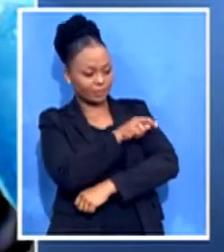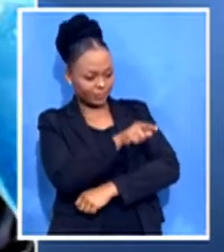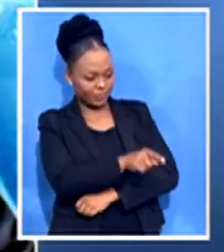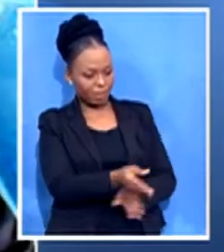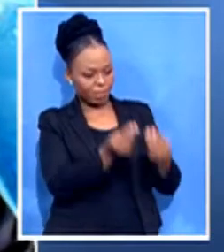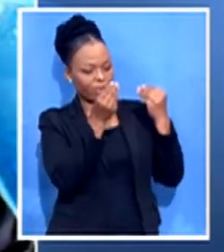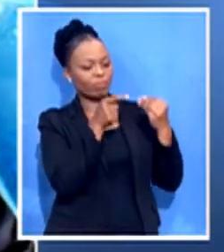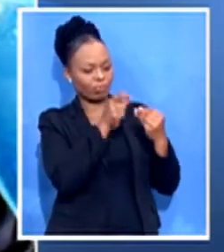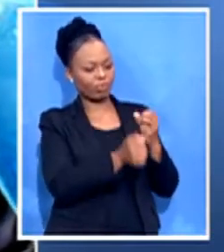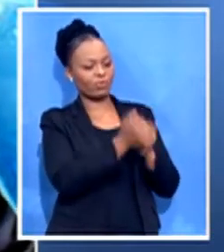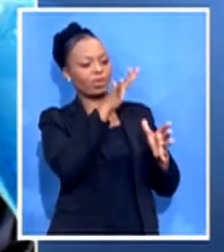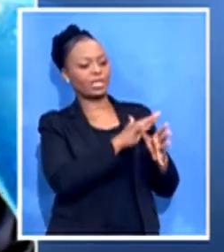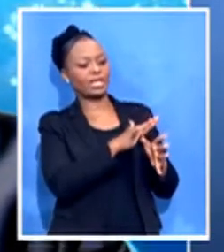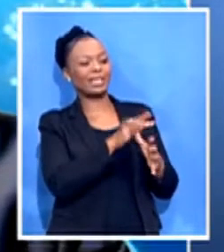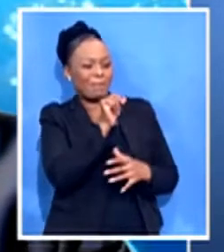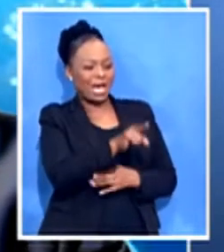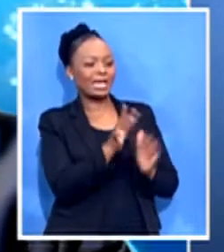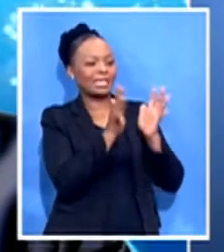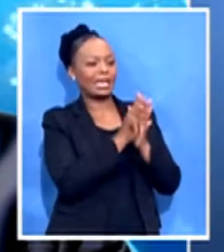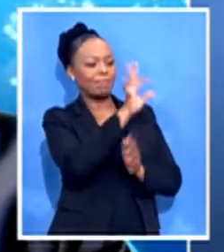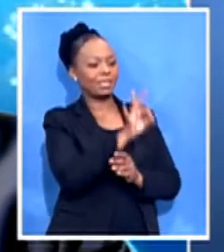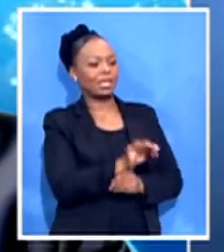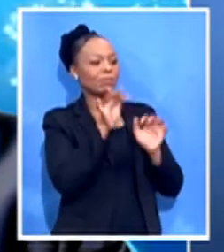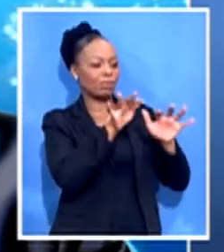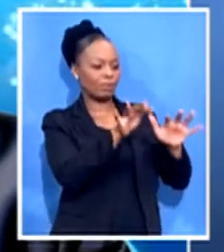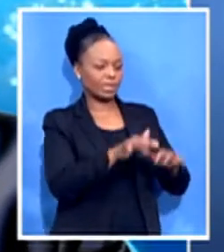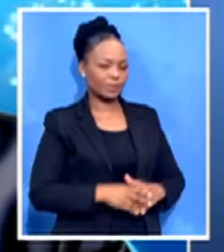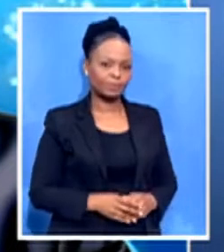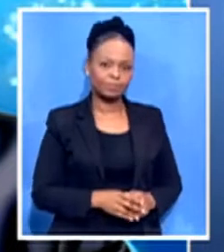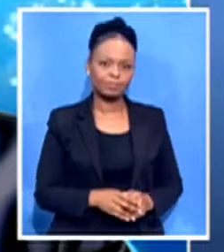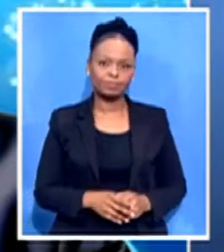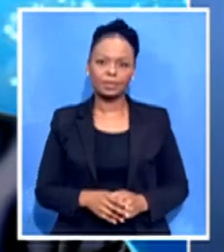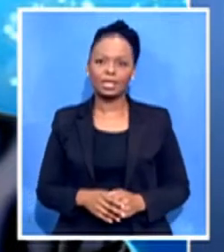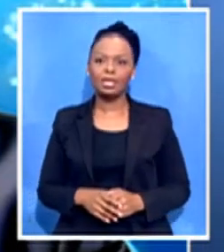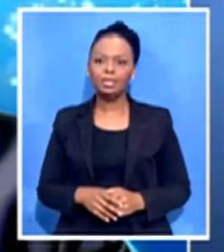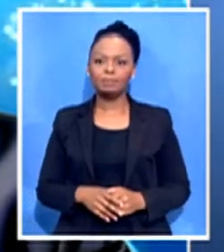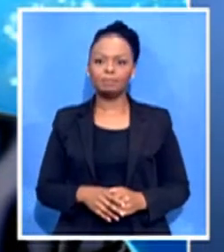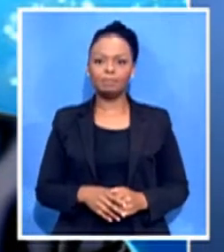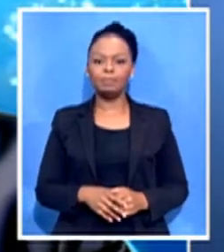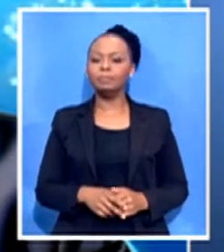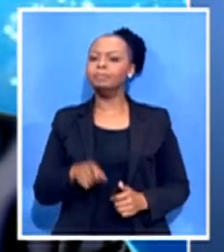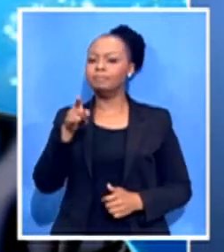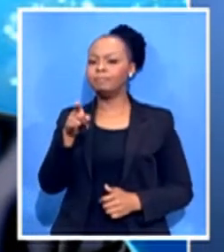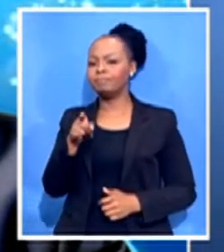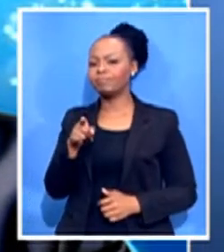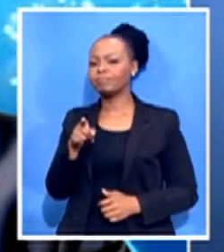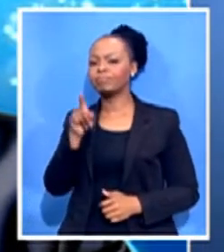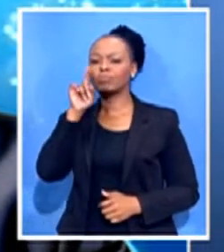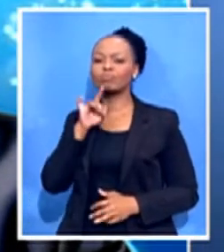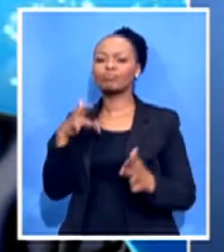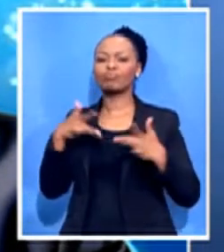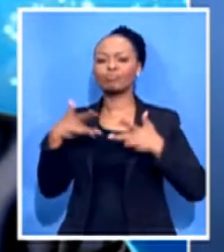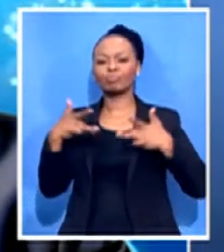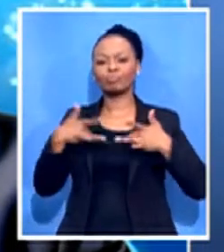the population. Yeah. So the old concern of an uneven society